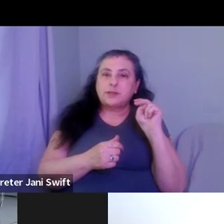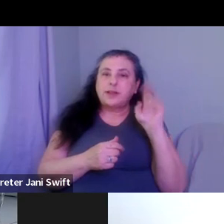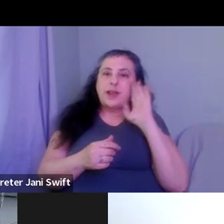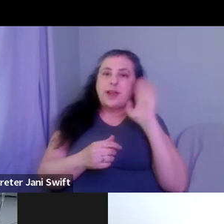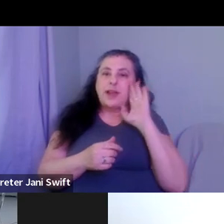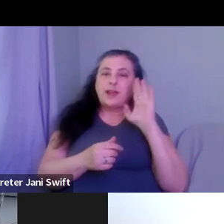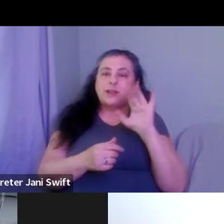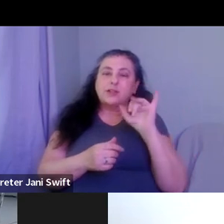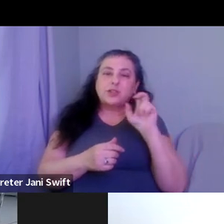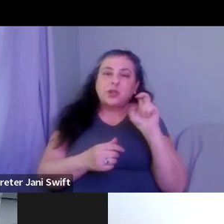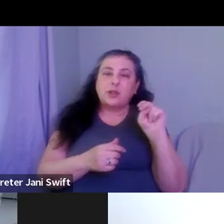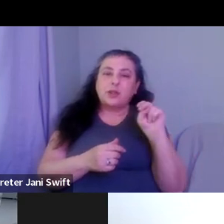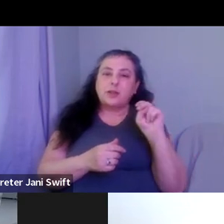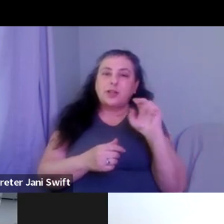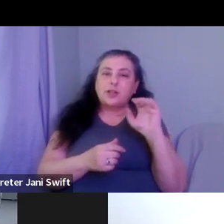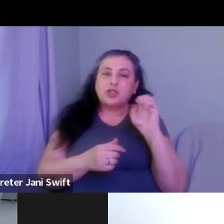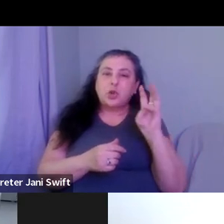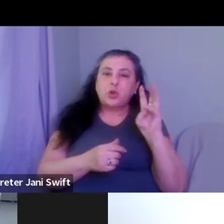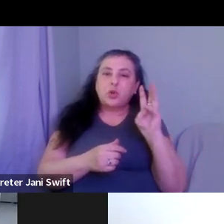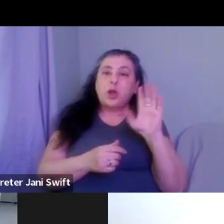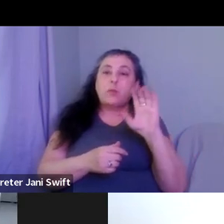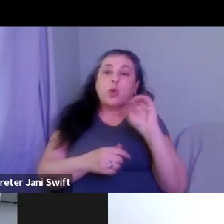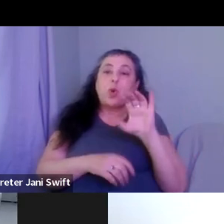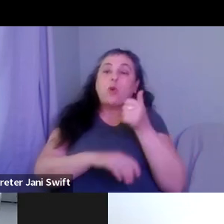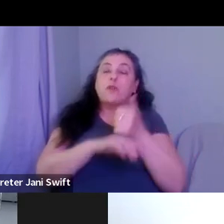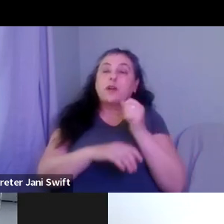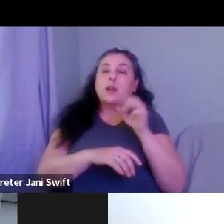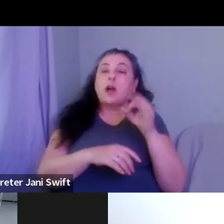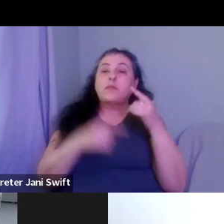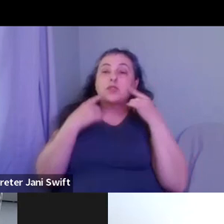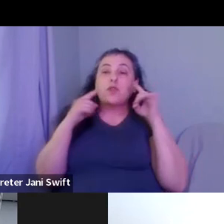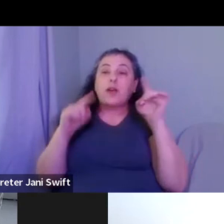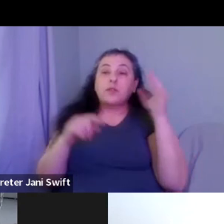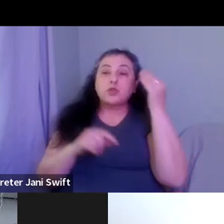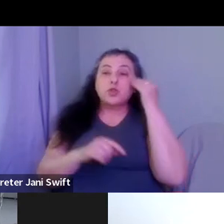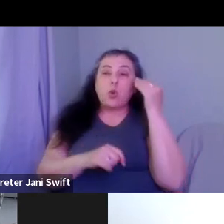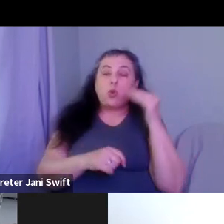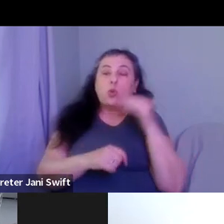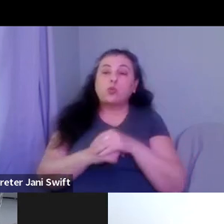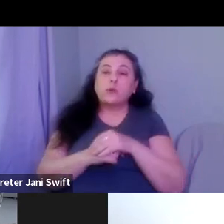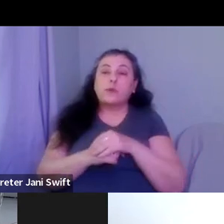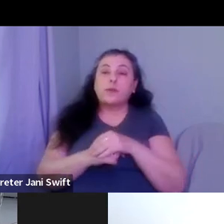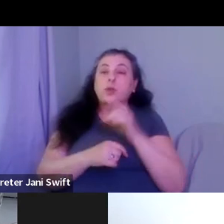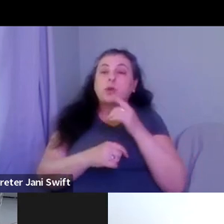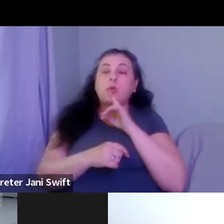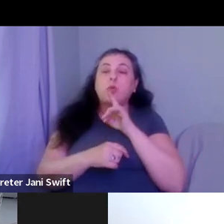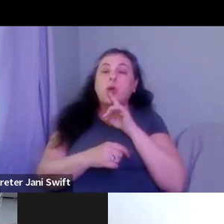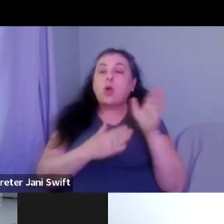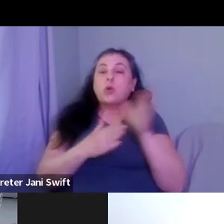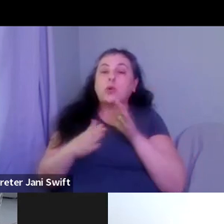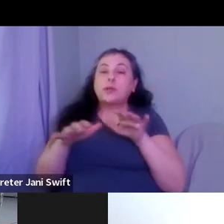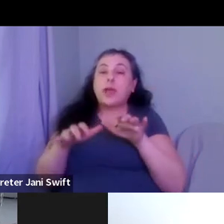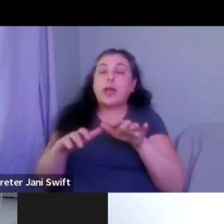Hi, I'm JoEllen Chernow. I'm a co-founder of Survivors Know. We are an organizing action